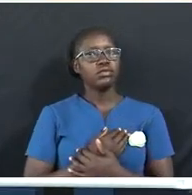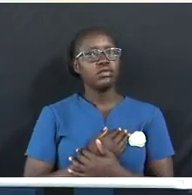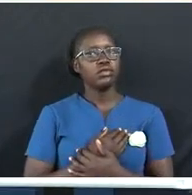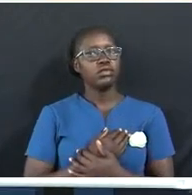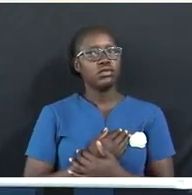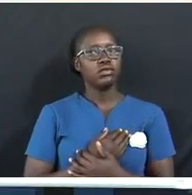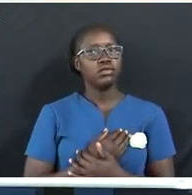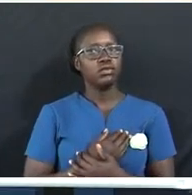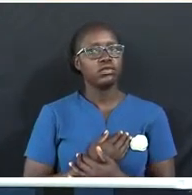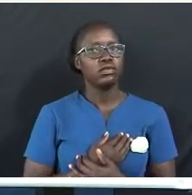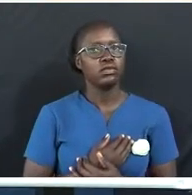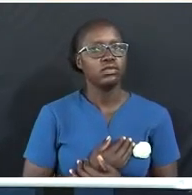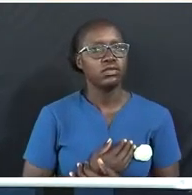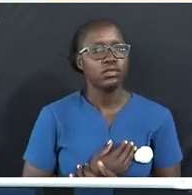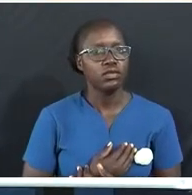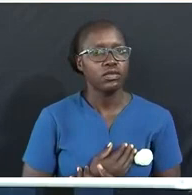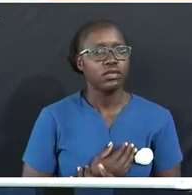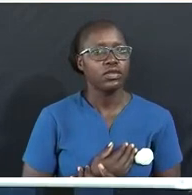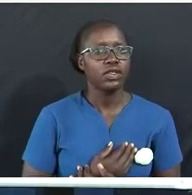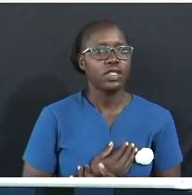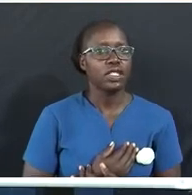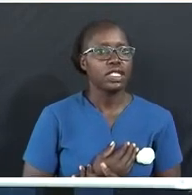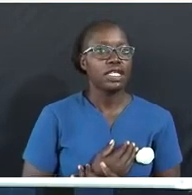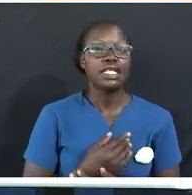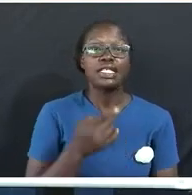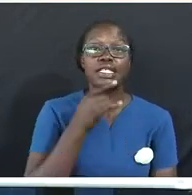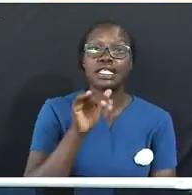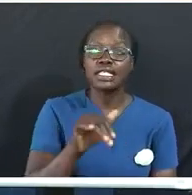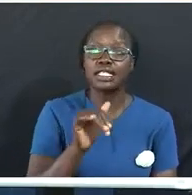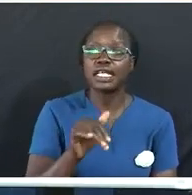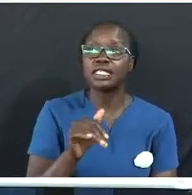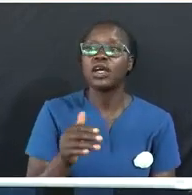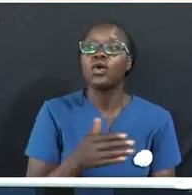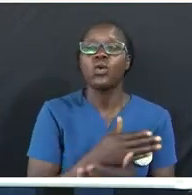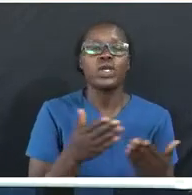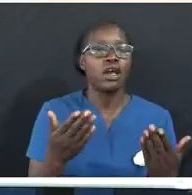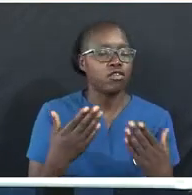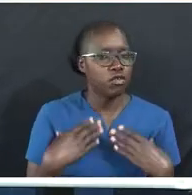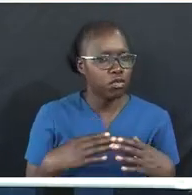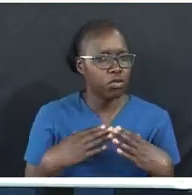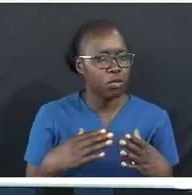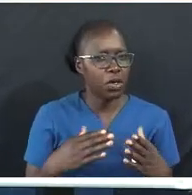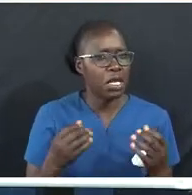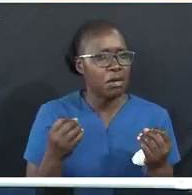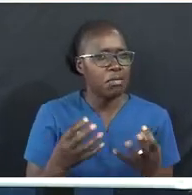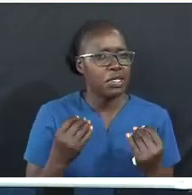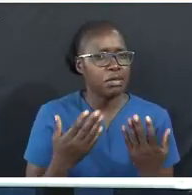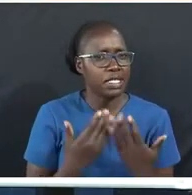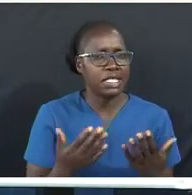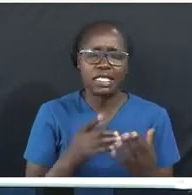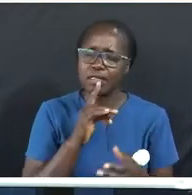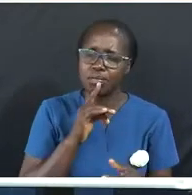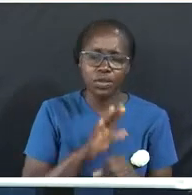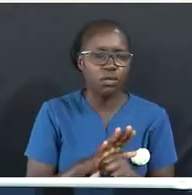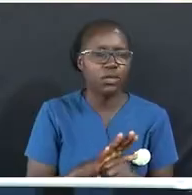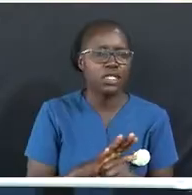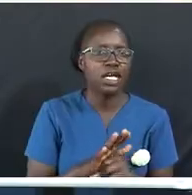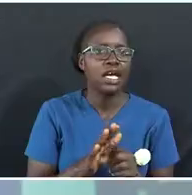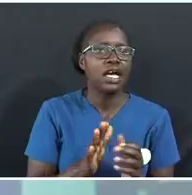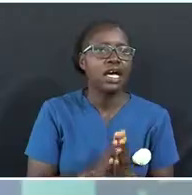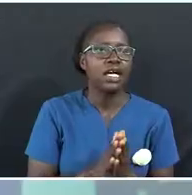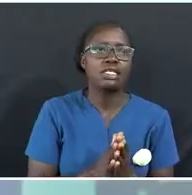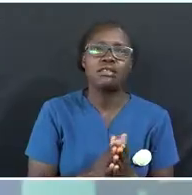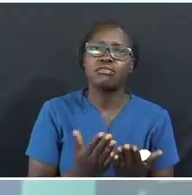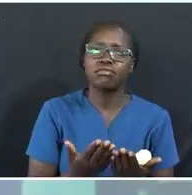Let's get this way. He says, there are people who have ever promised many things, and they have ever told you